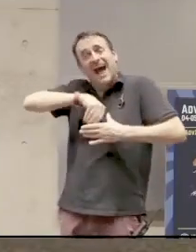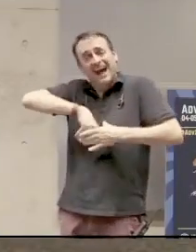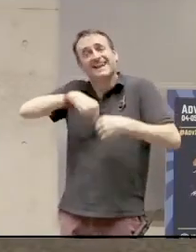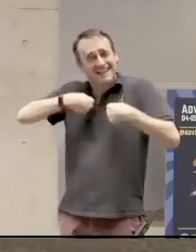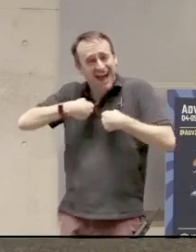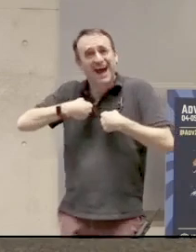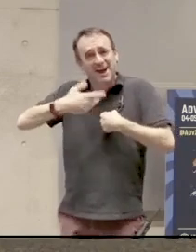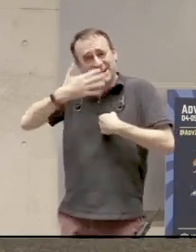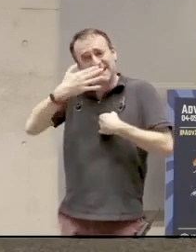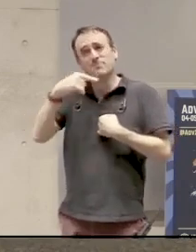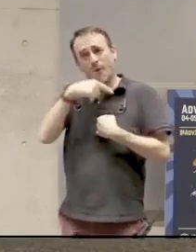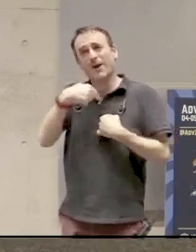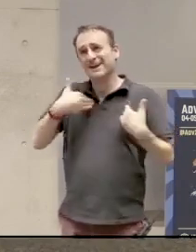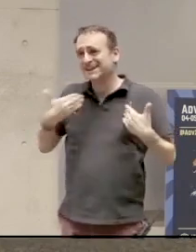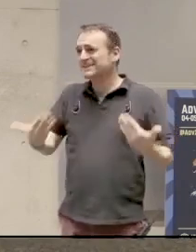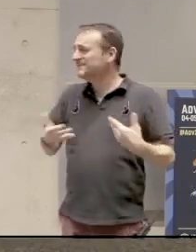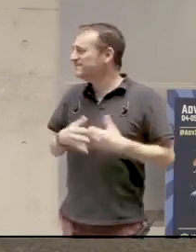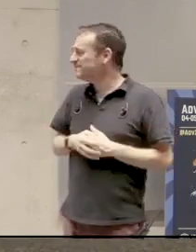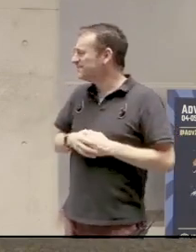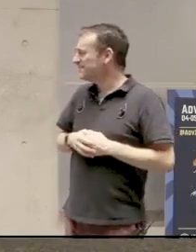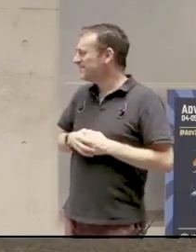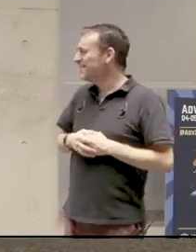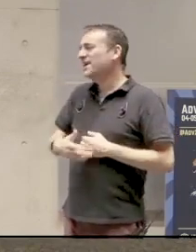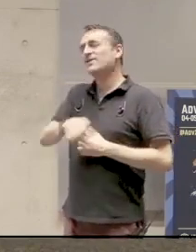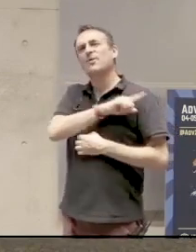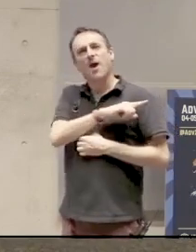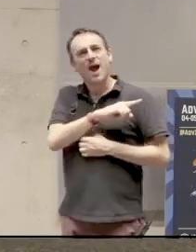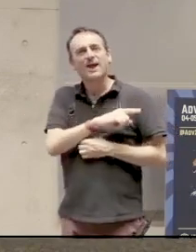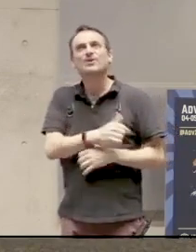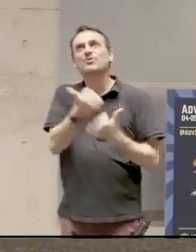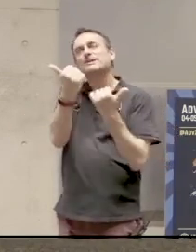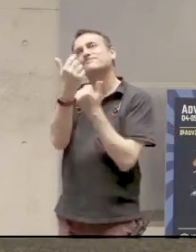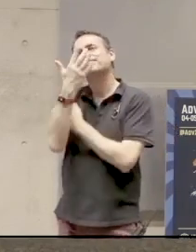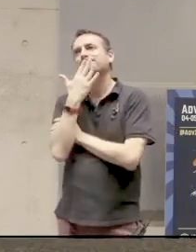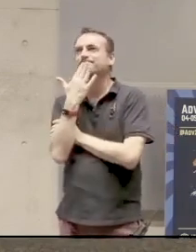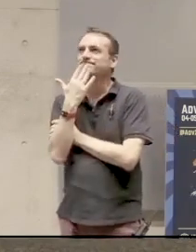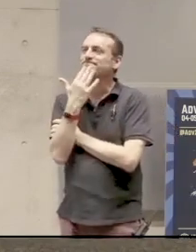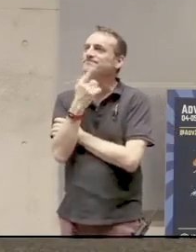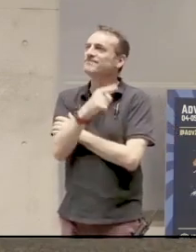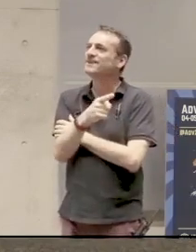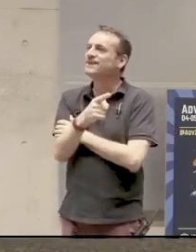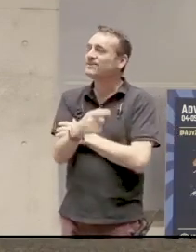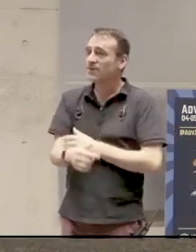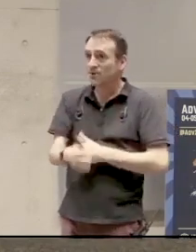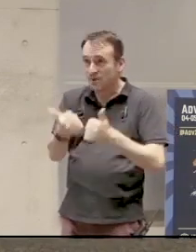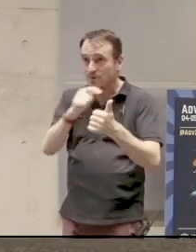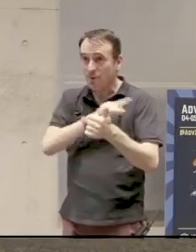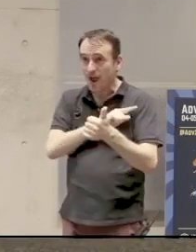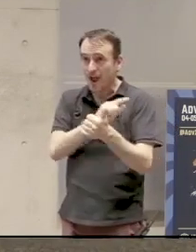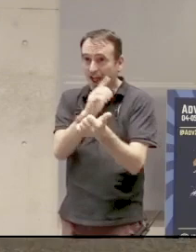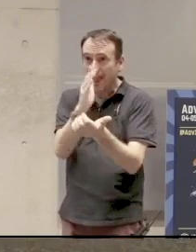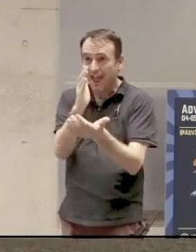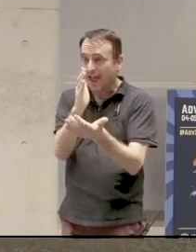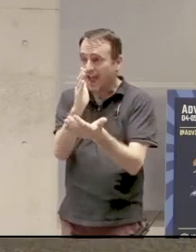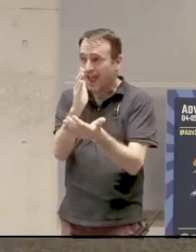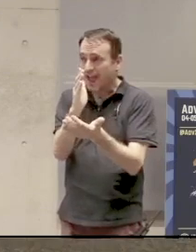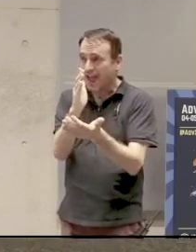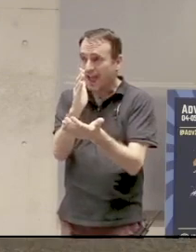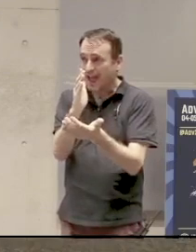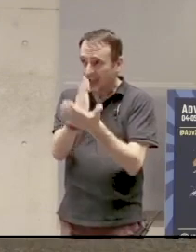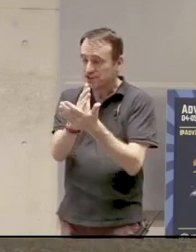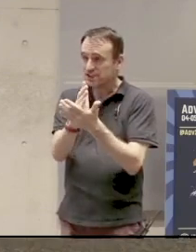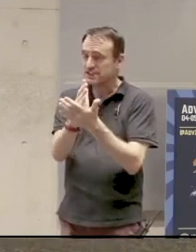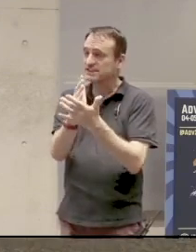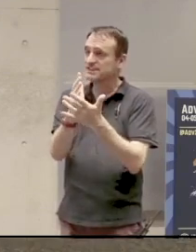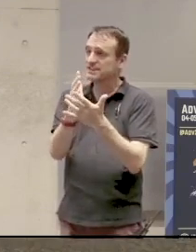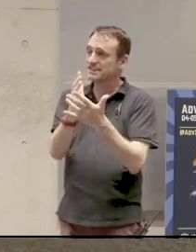like. So why is it good? So it's good because there's actually beneath the.